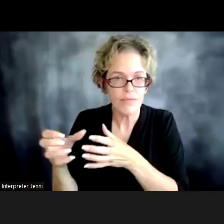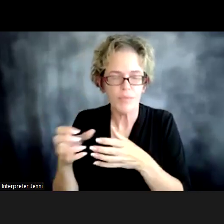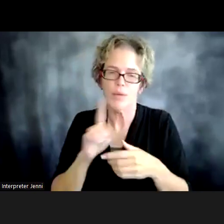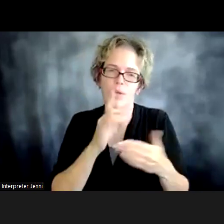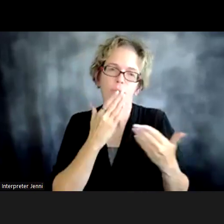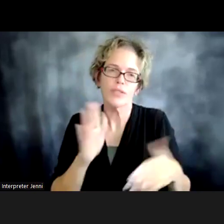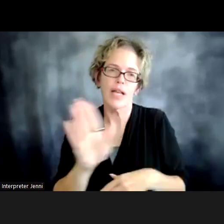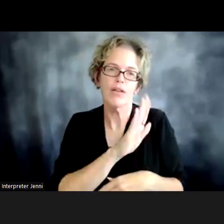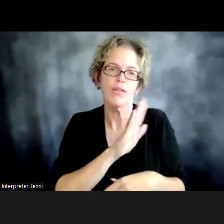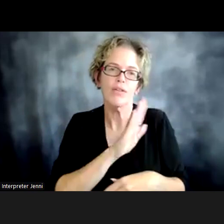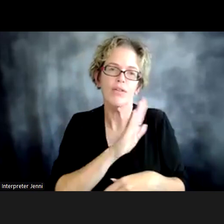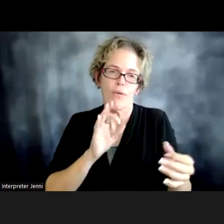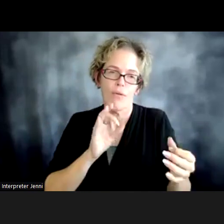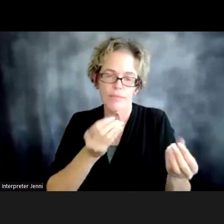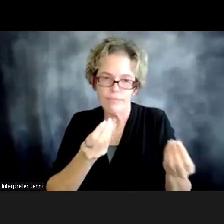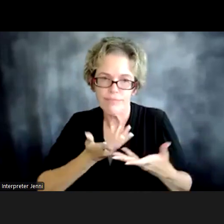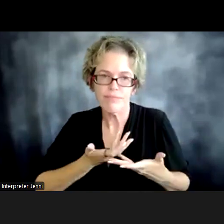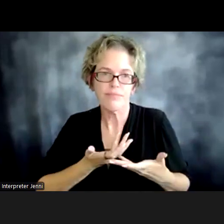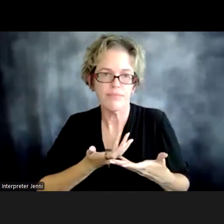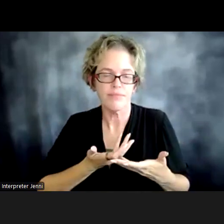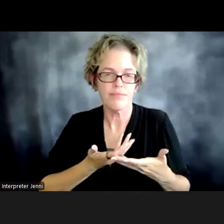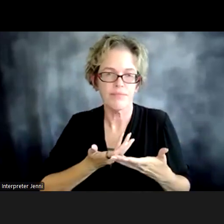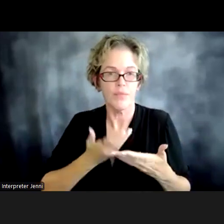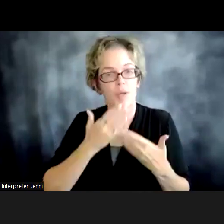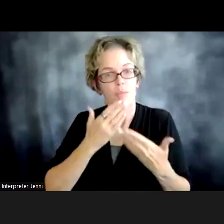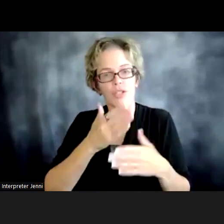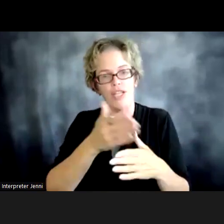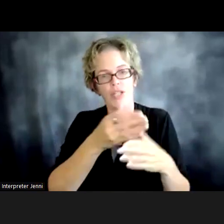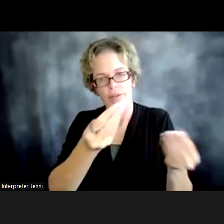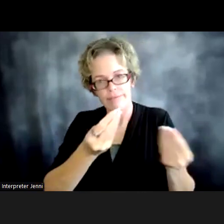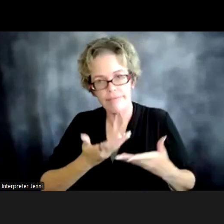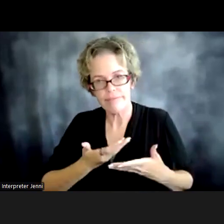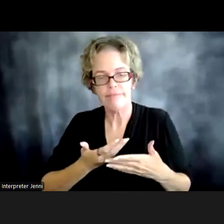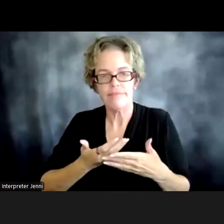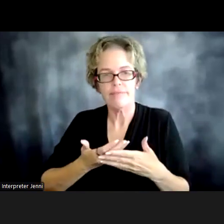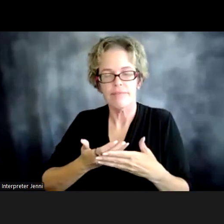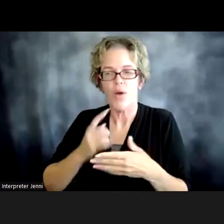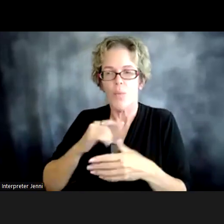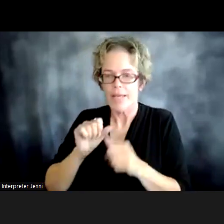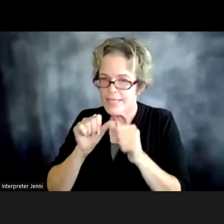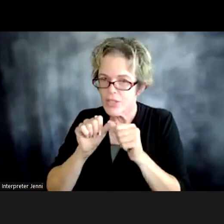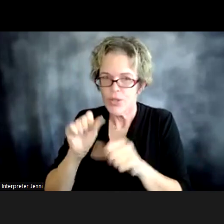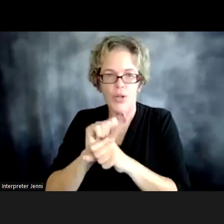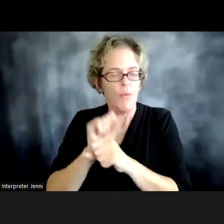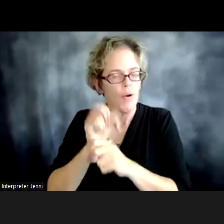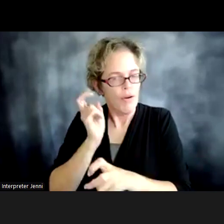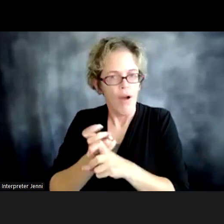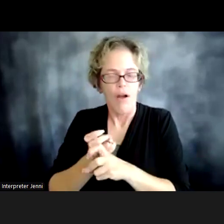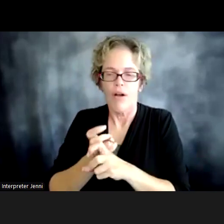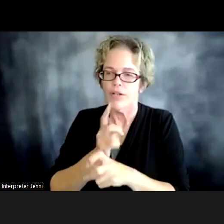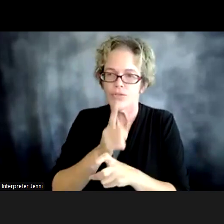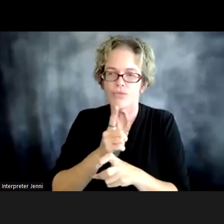that. We continue, or having that information shared. We continue to work hard to cultivate some